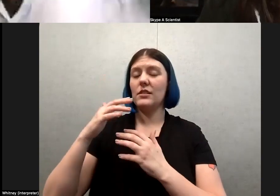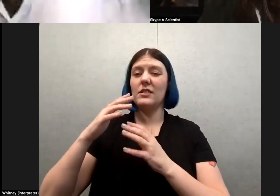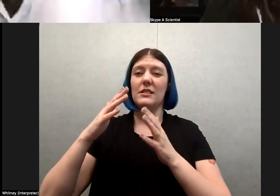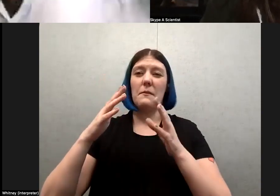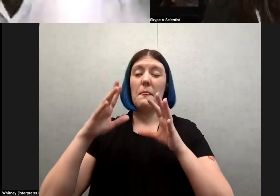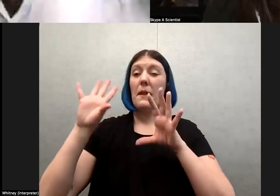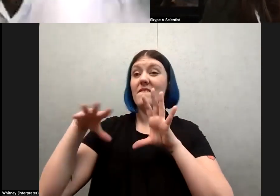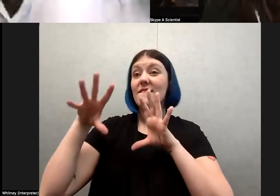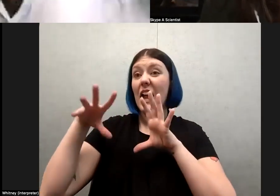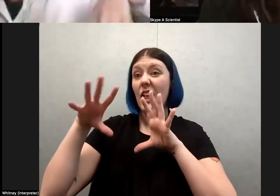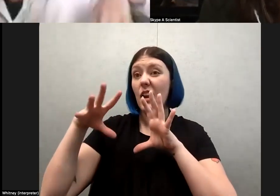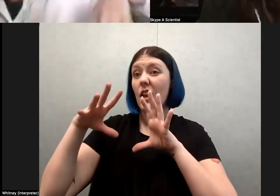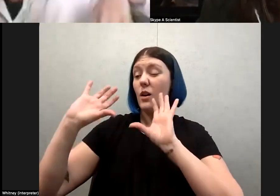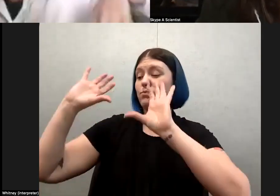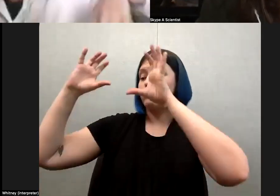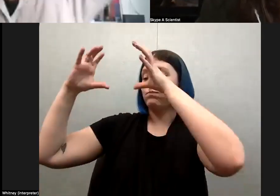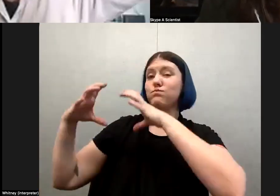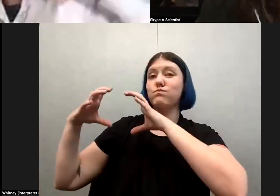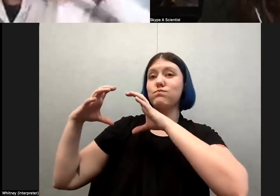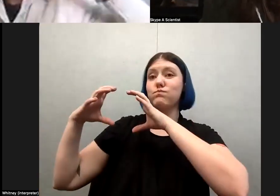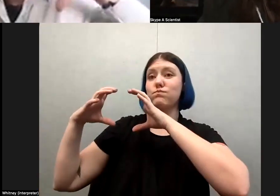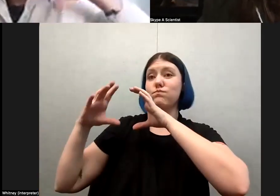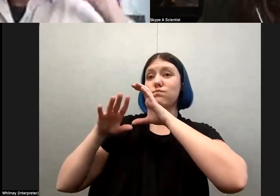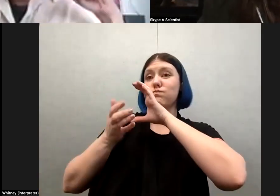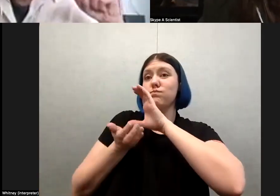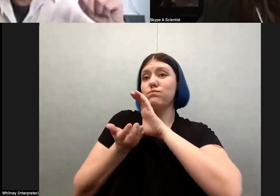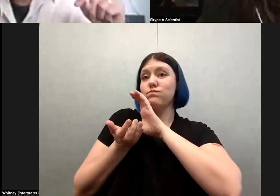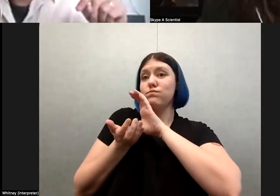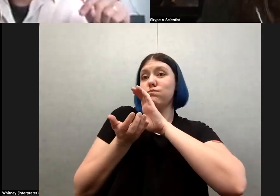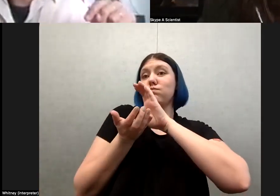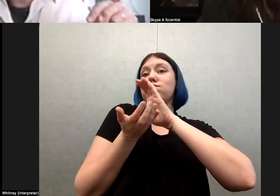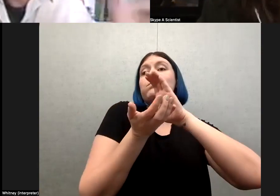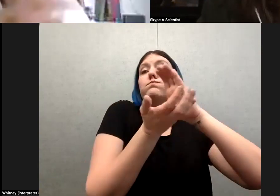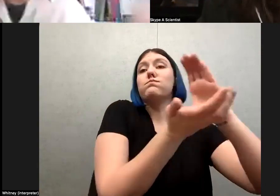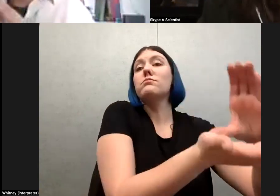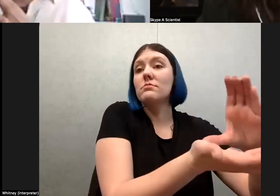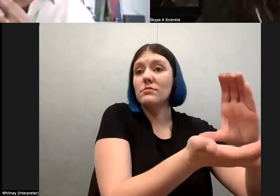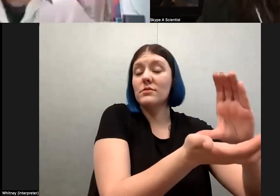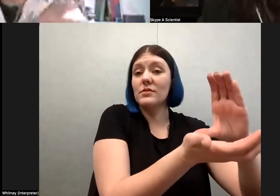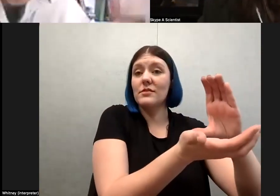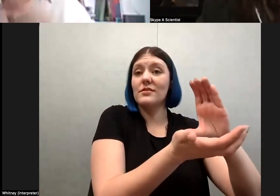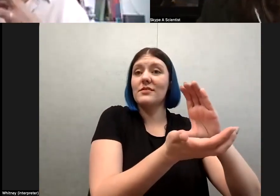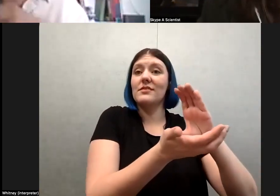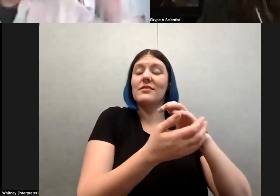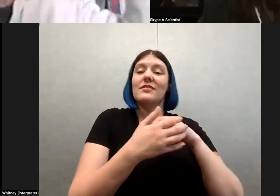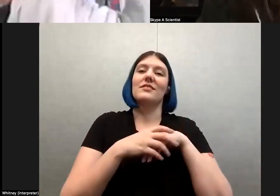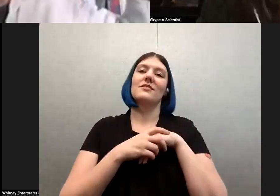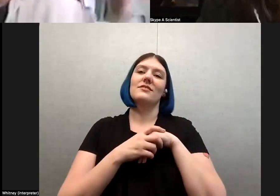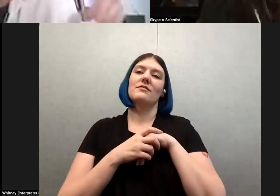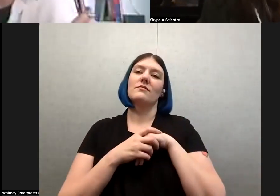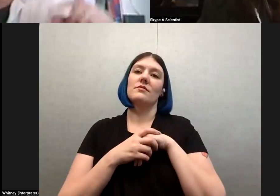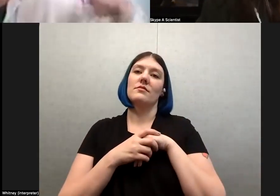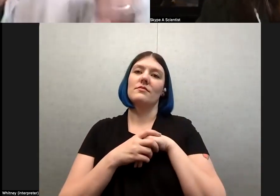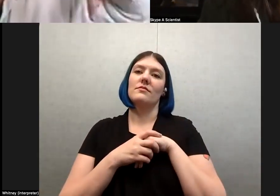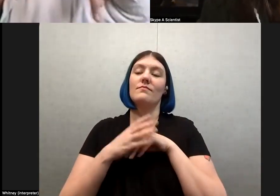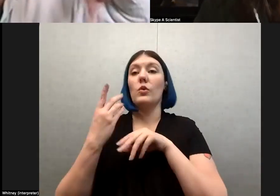fan on top of the boat, and it by the fan going, it propels the boat through the water, but through the air instead